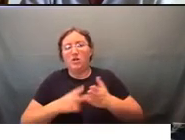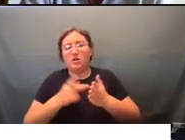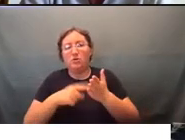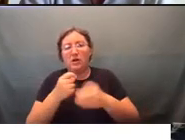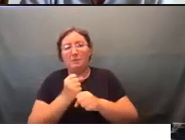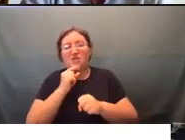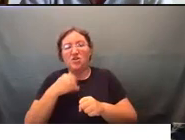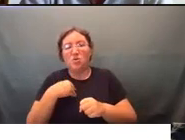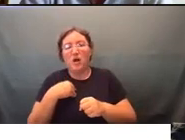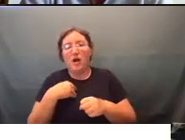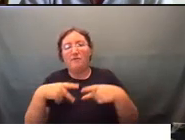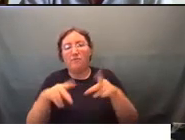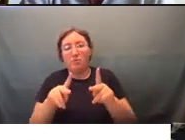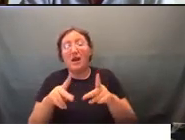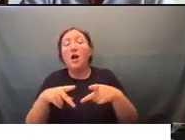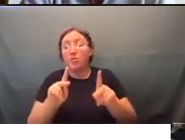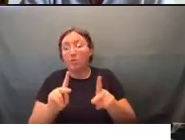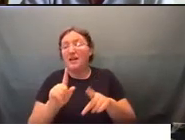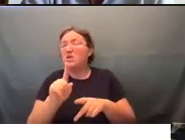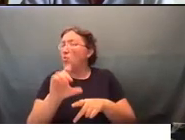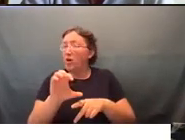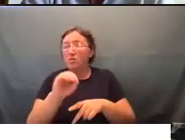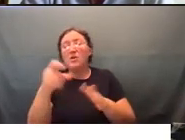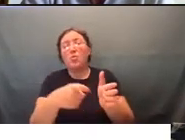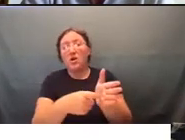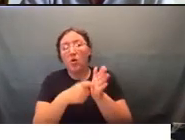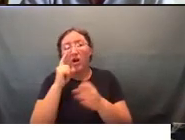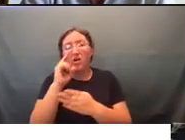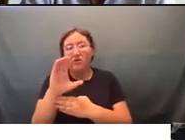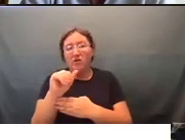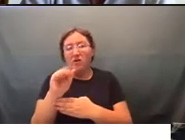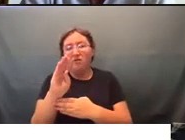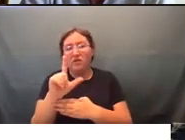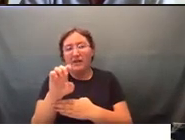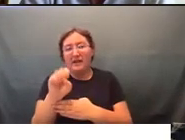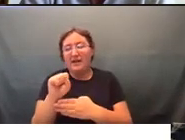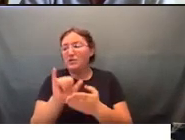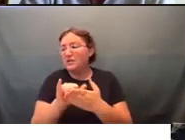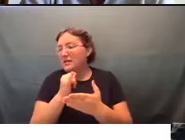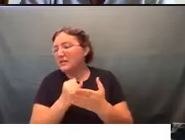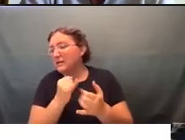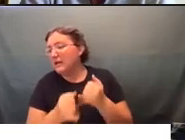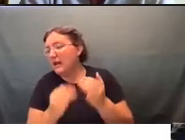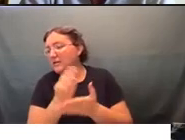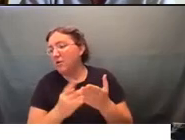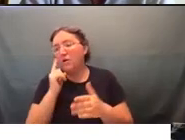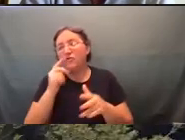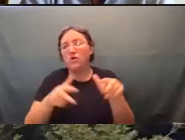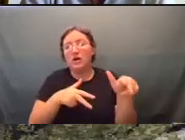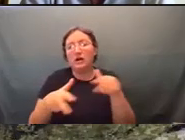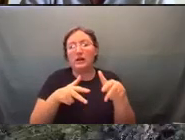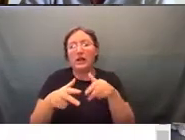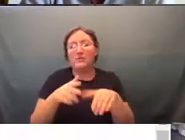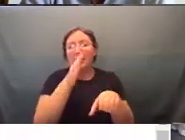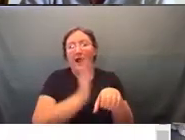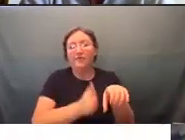is 100% required to do the cables, which is the last piece of climbing Half Dome. But we'll talk a little bit